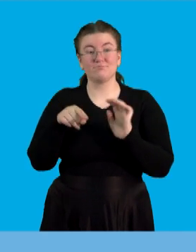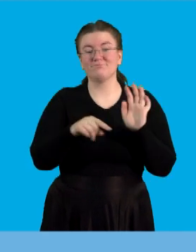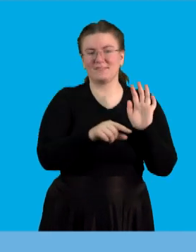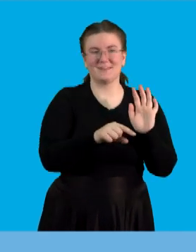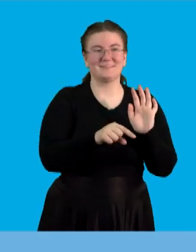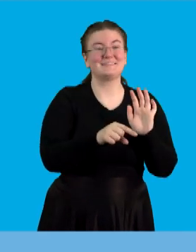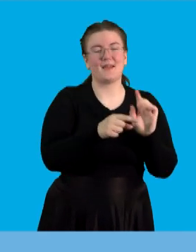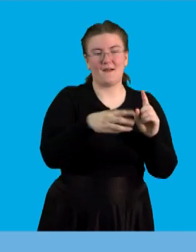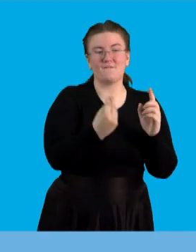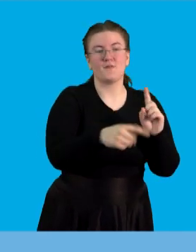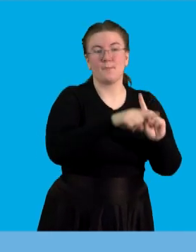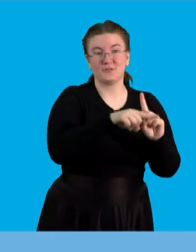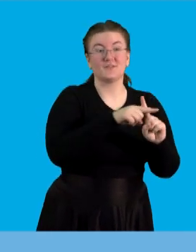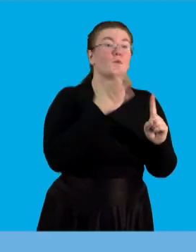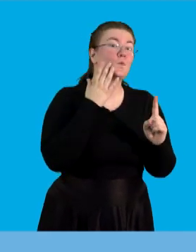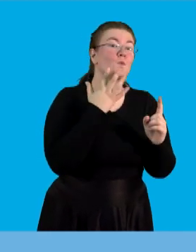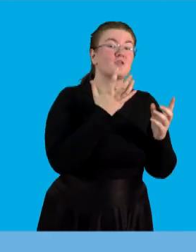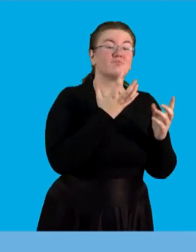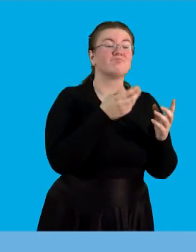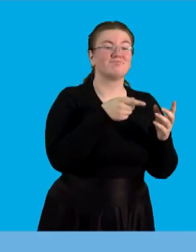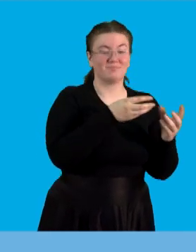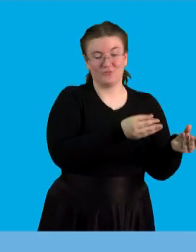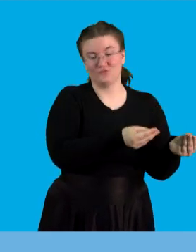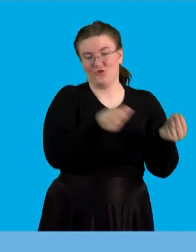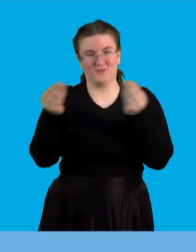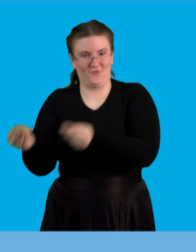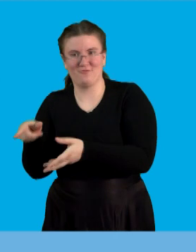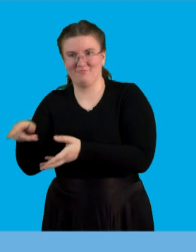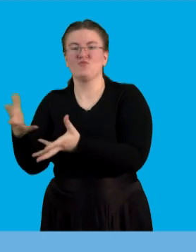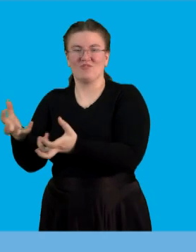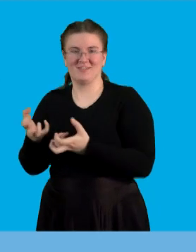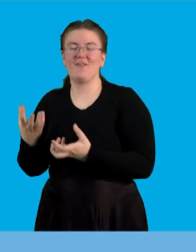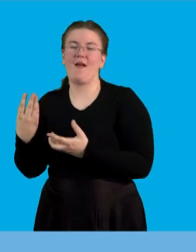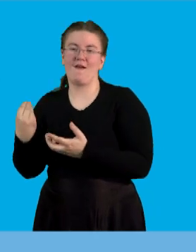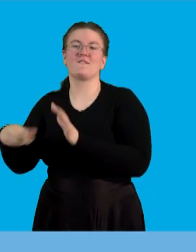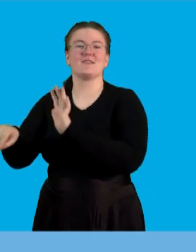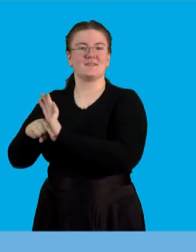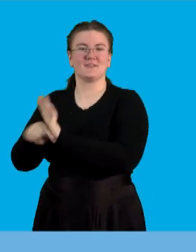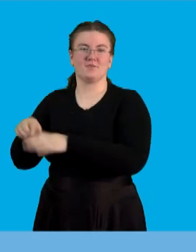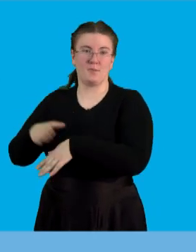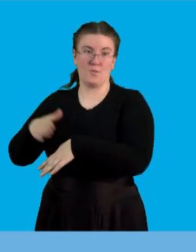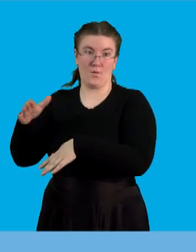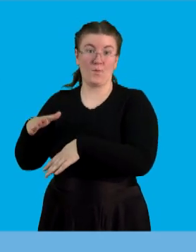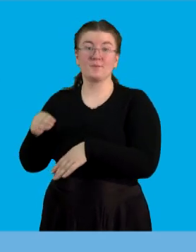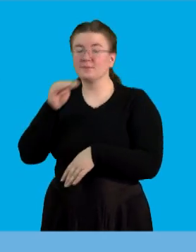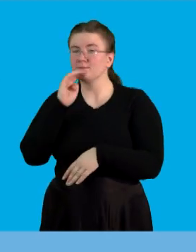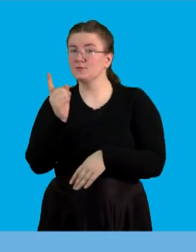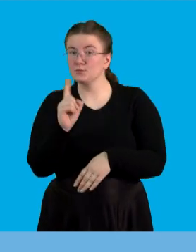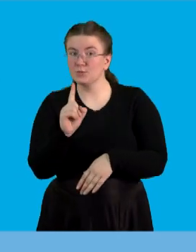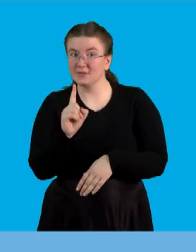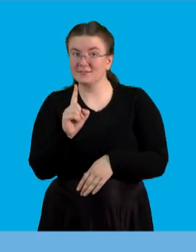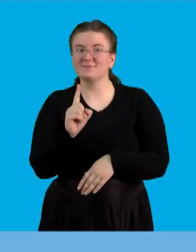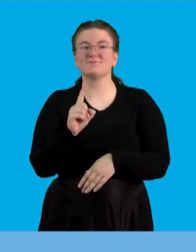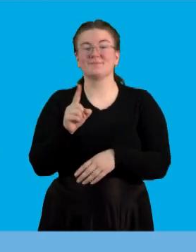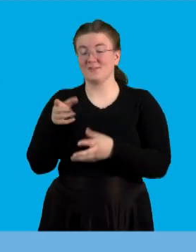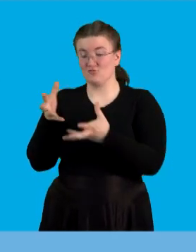will have a negative charge. So that means a substance that is going to receive the electrons is